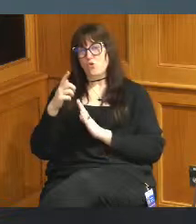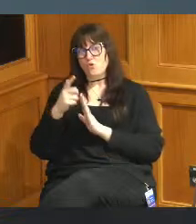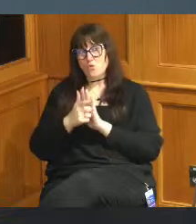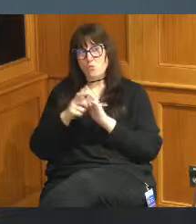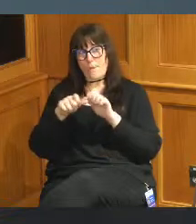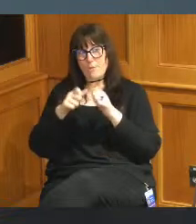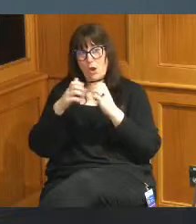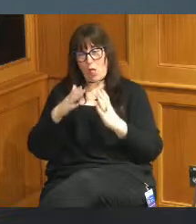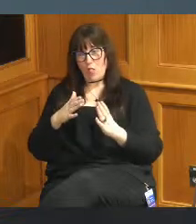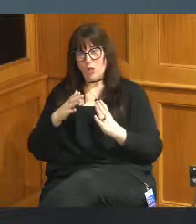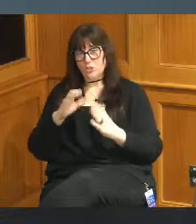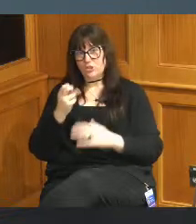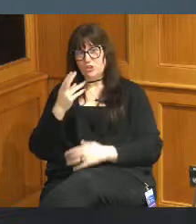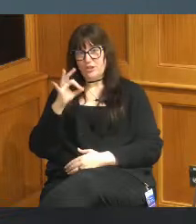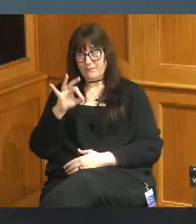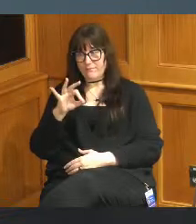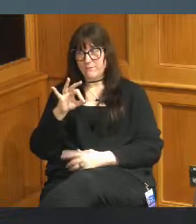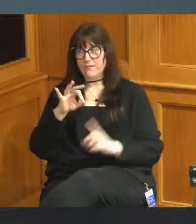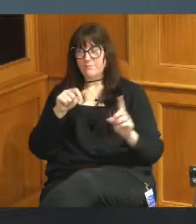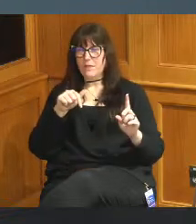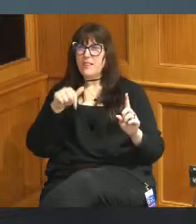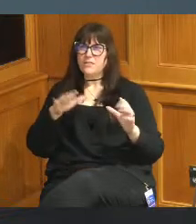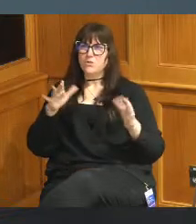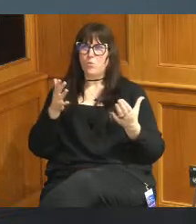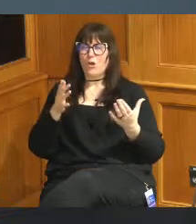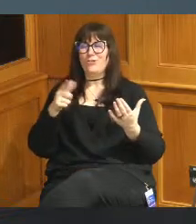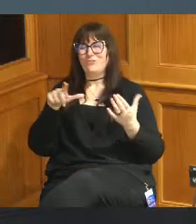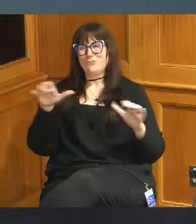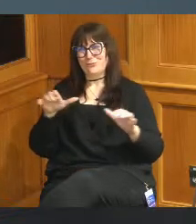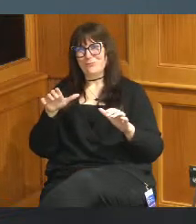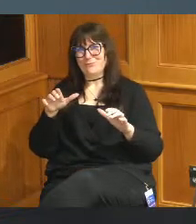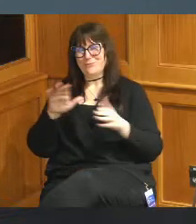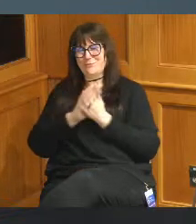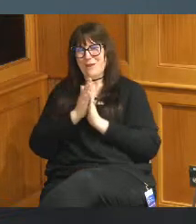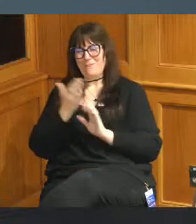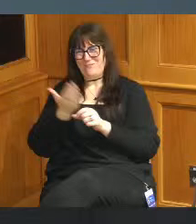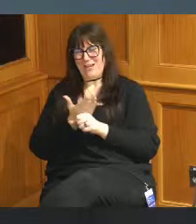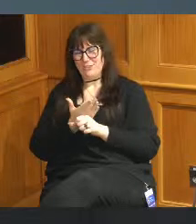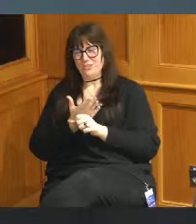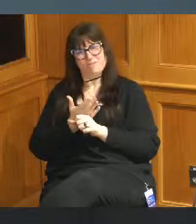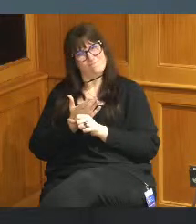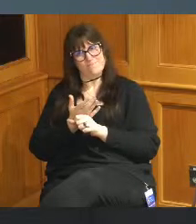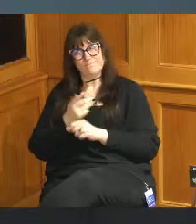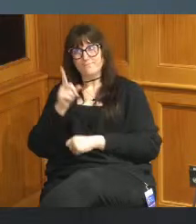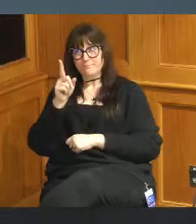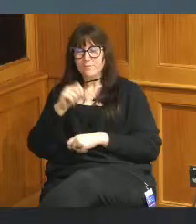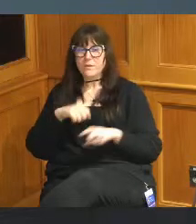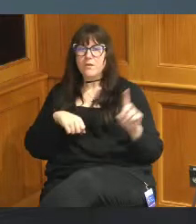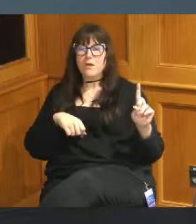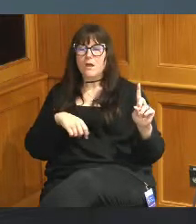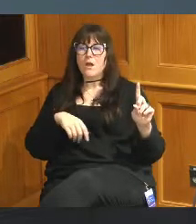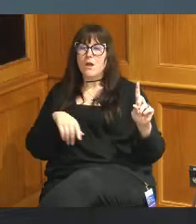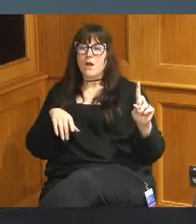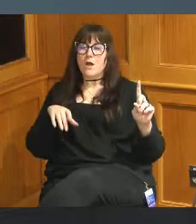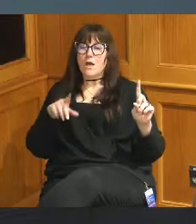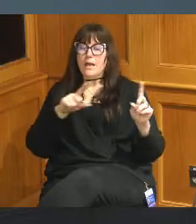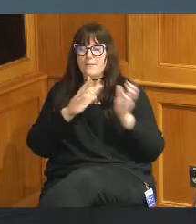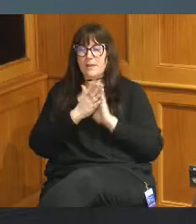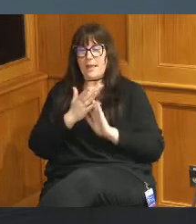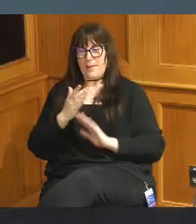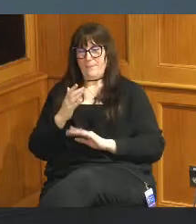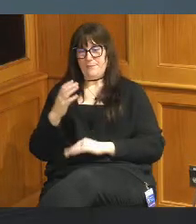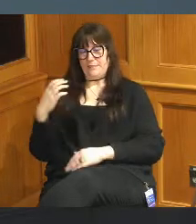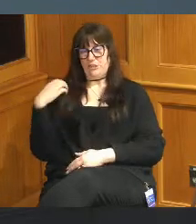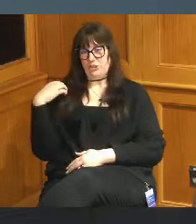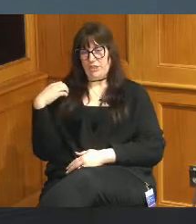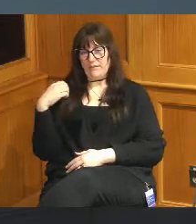do to be fired. He has also served as chief of the Organized Crime Drug Enforcement Task Force,